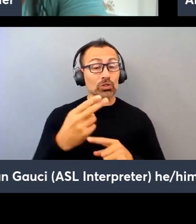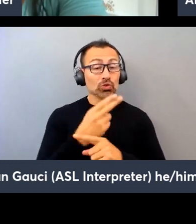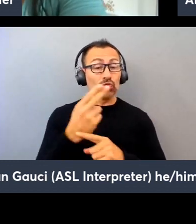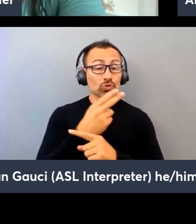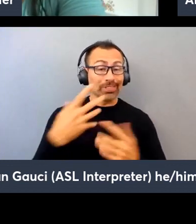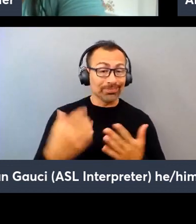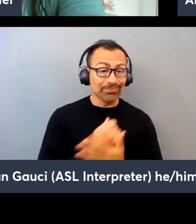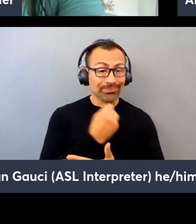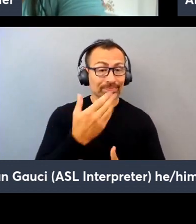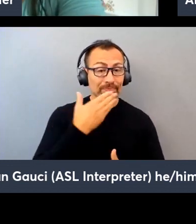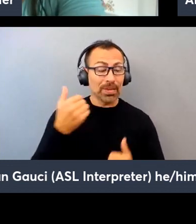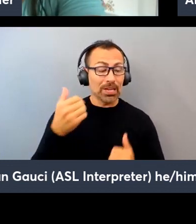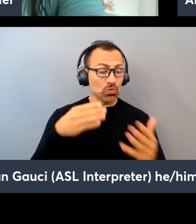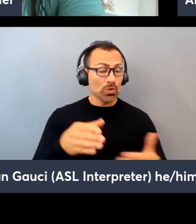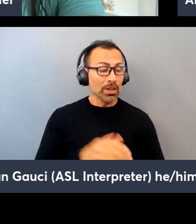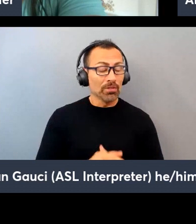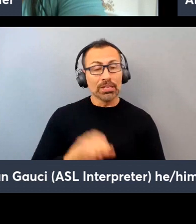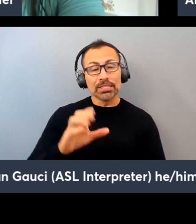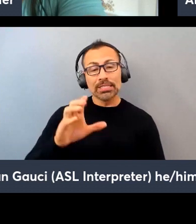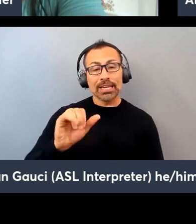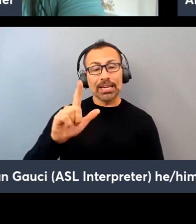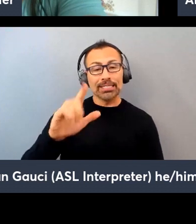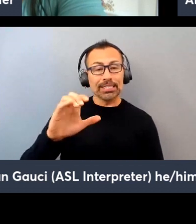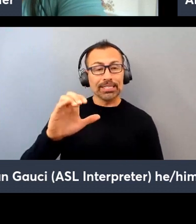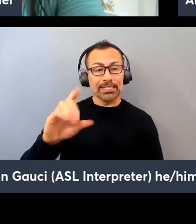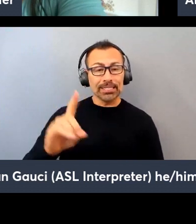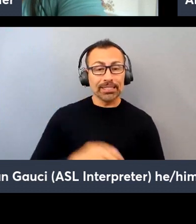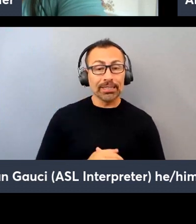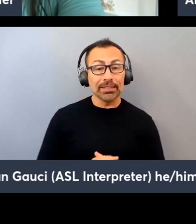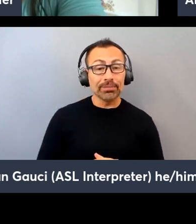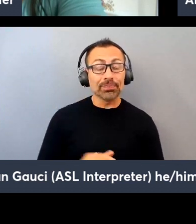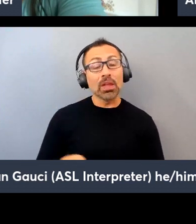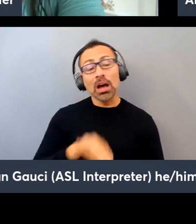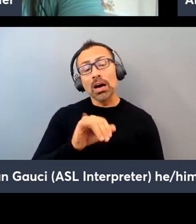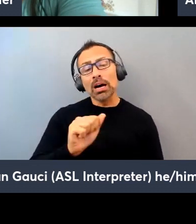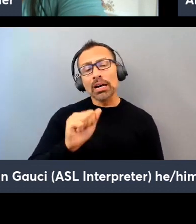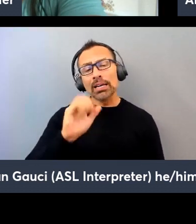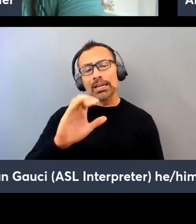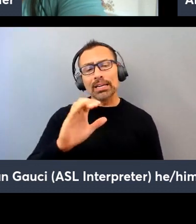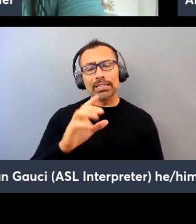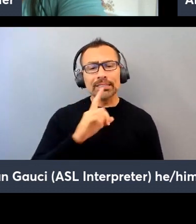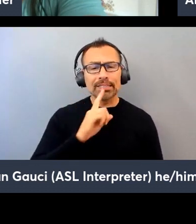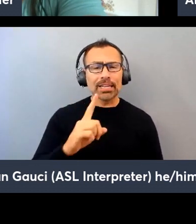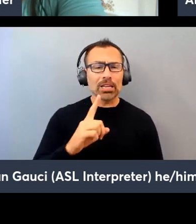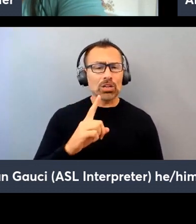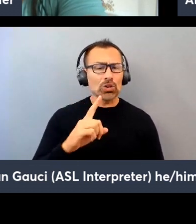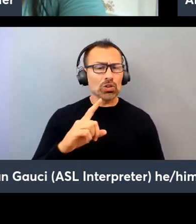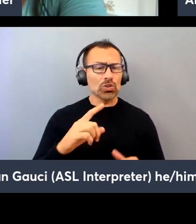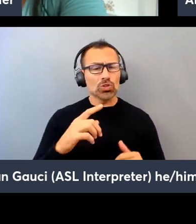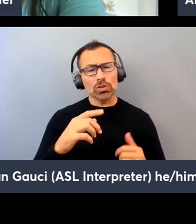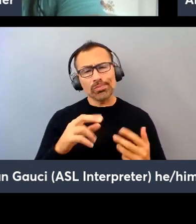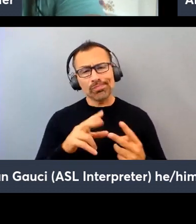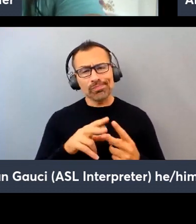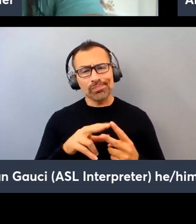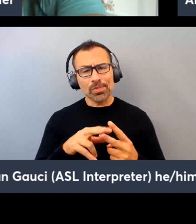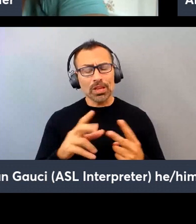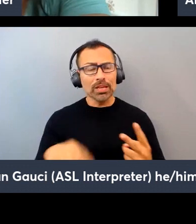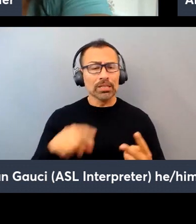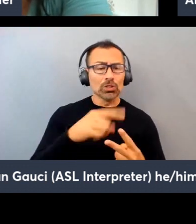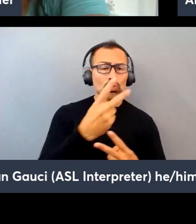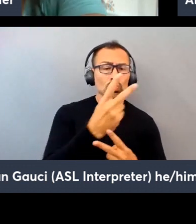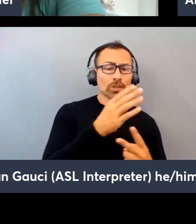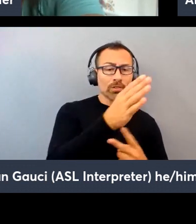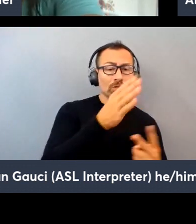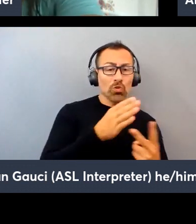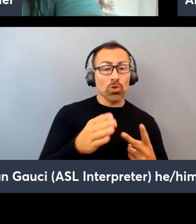So generally, IAC is implemented either in one of the two forms. It's either declarative or imperative. So